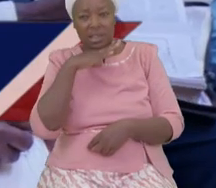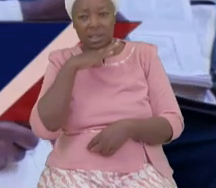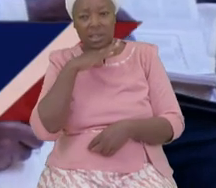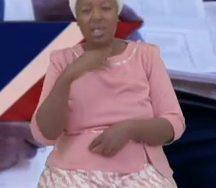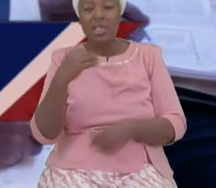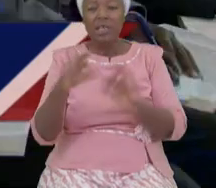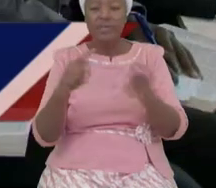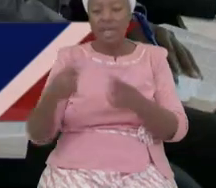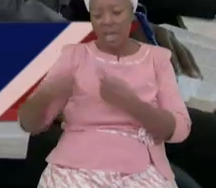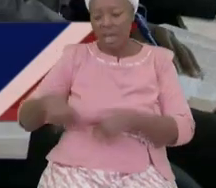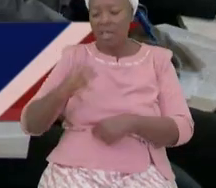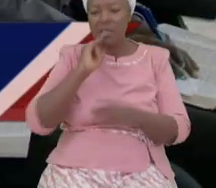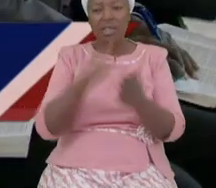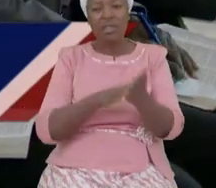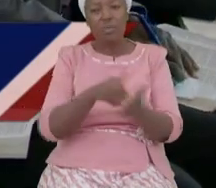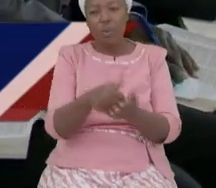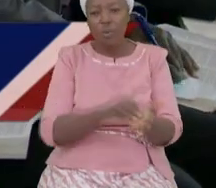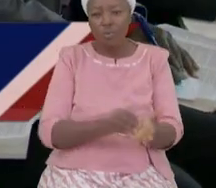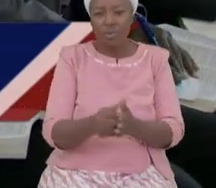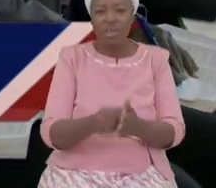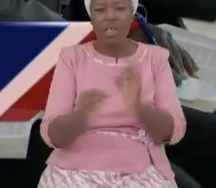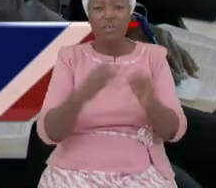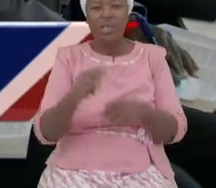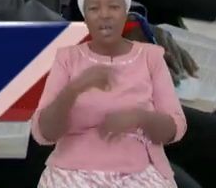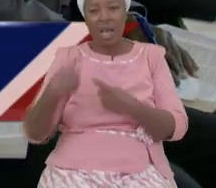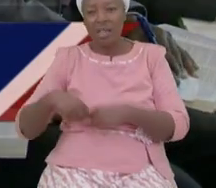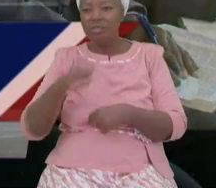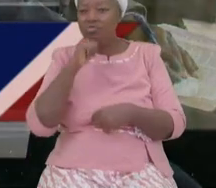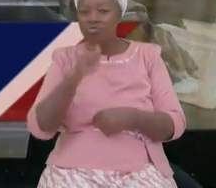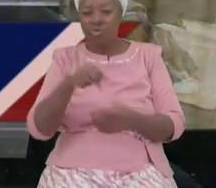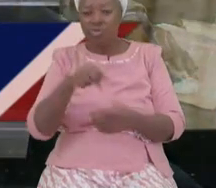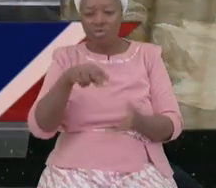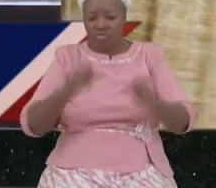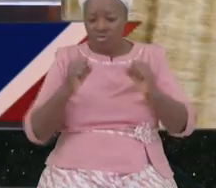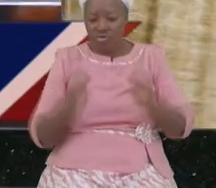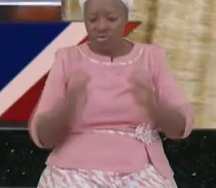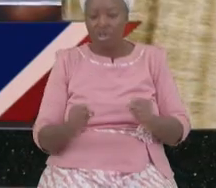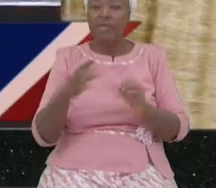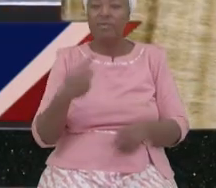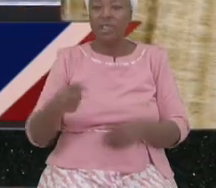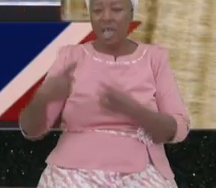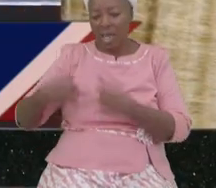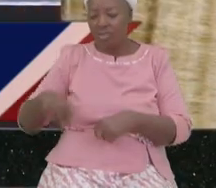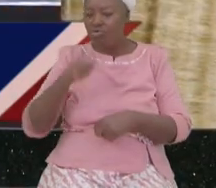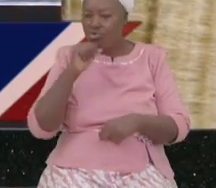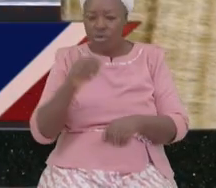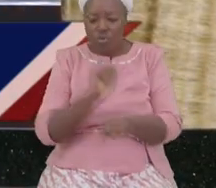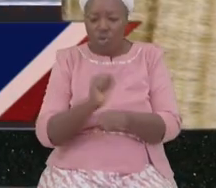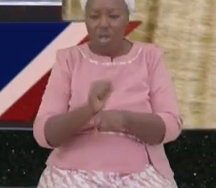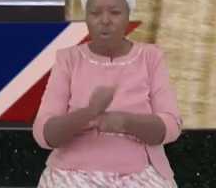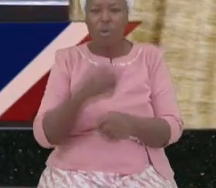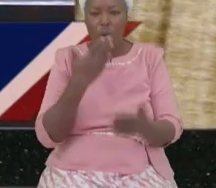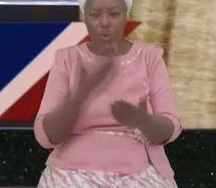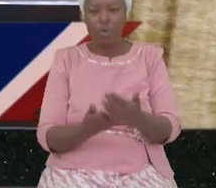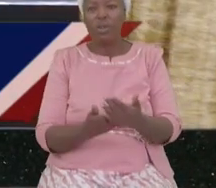is weak, if the heart is unstable, if the heart is not active, doing what he